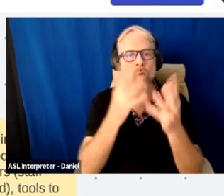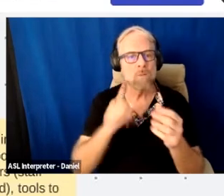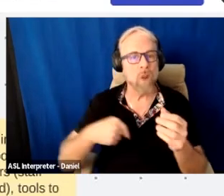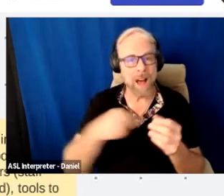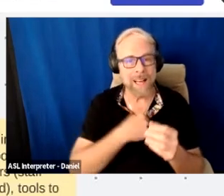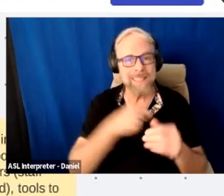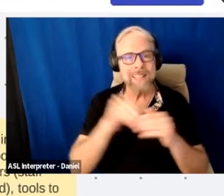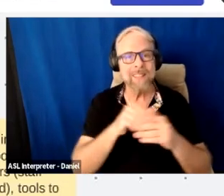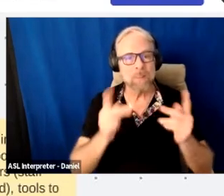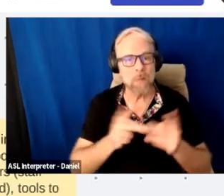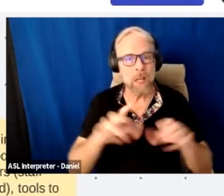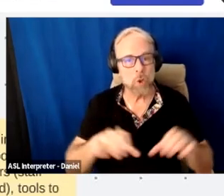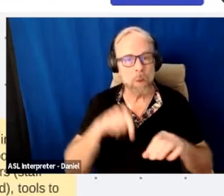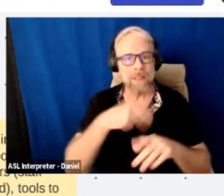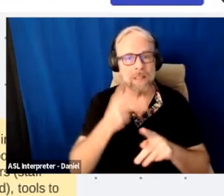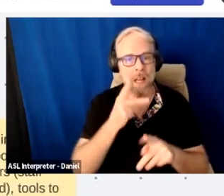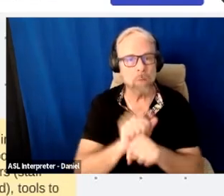work?